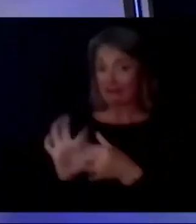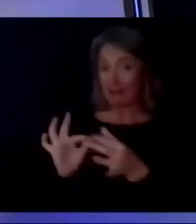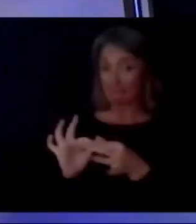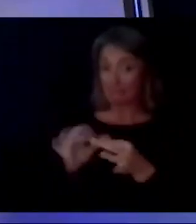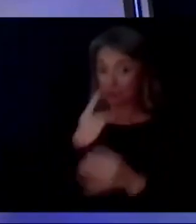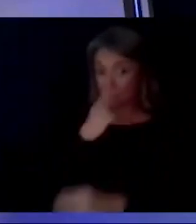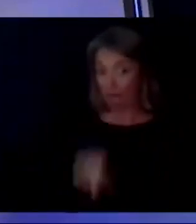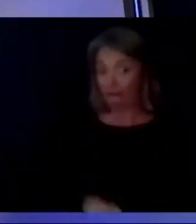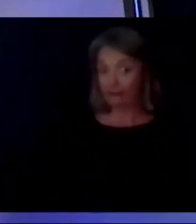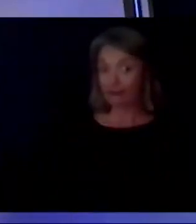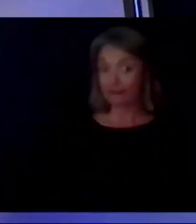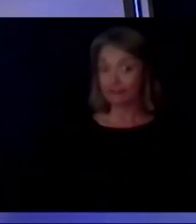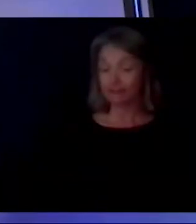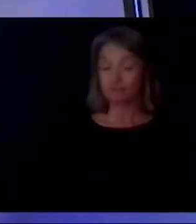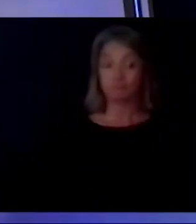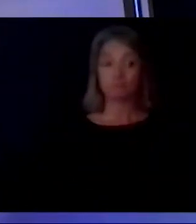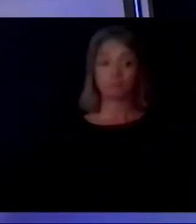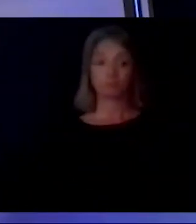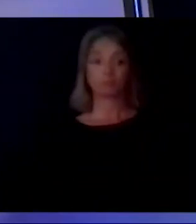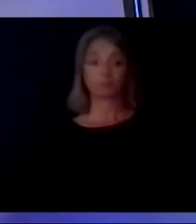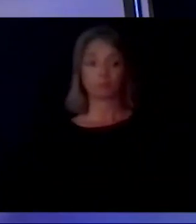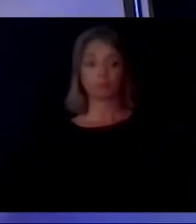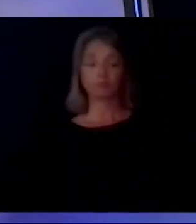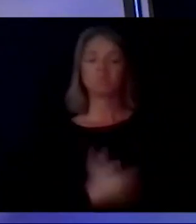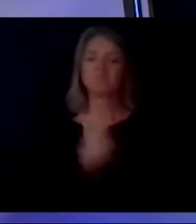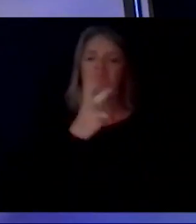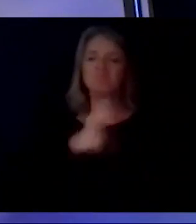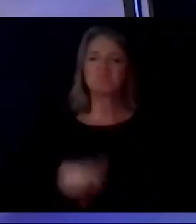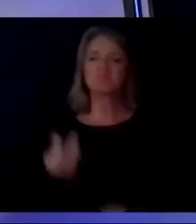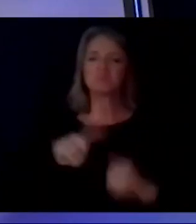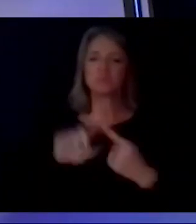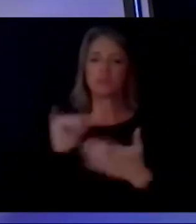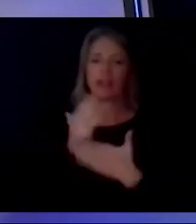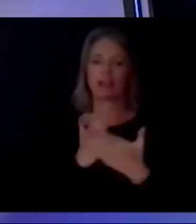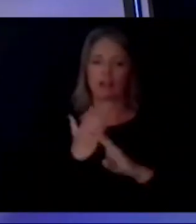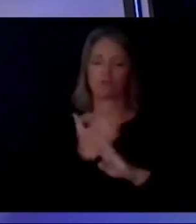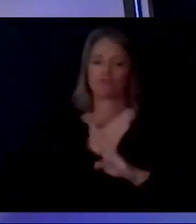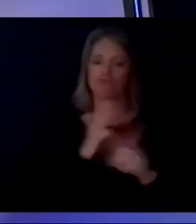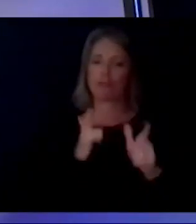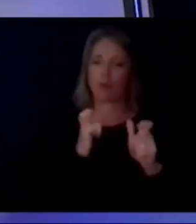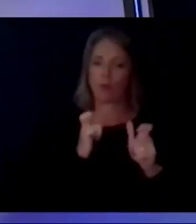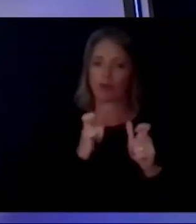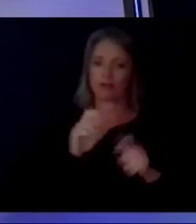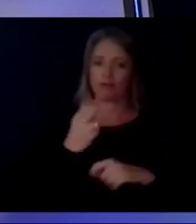to that part of the conversation. But before we do that, just really quick, Hawkeye, how are we doing today?